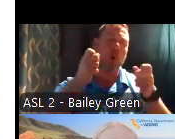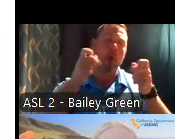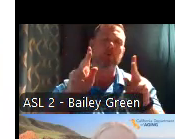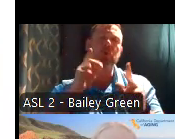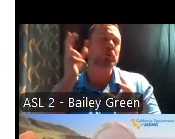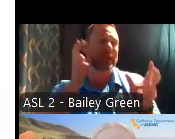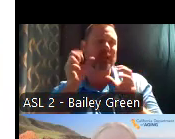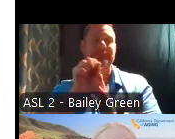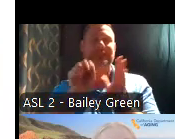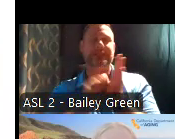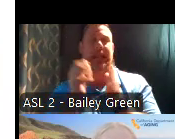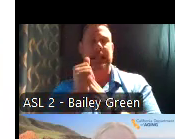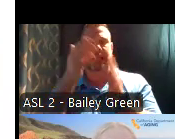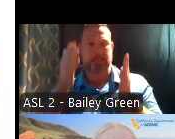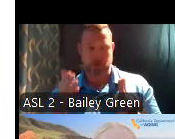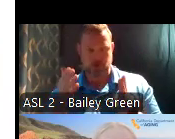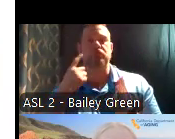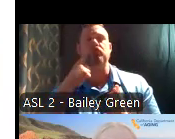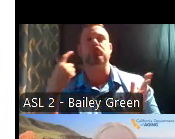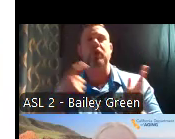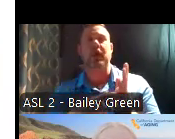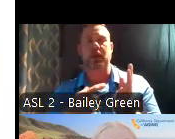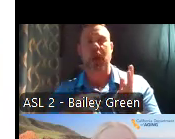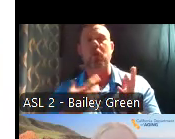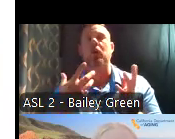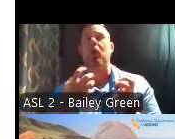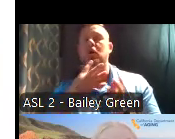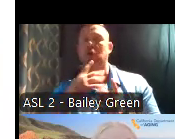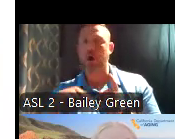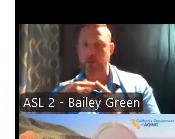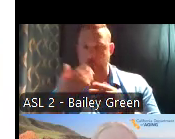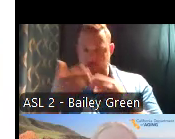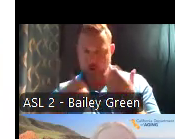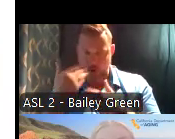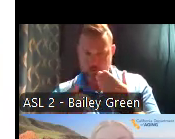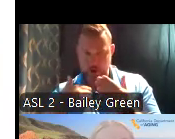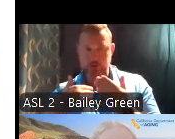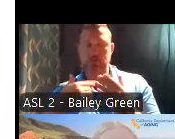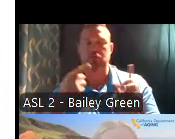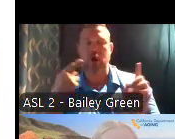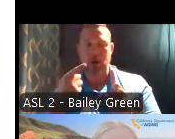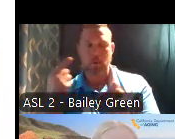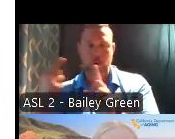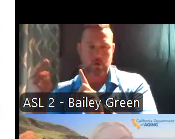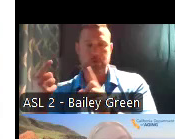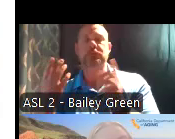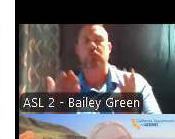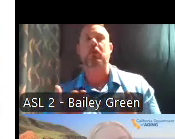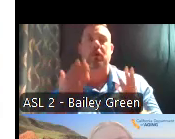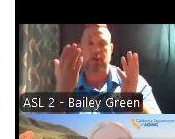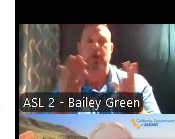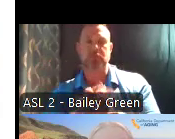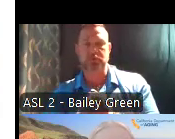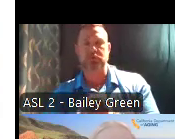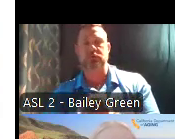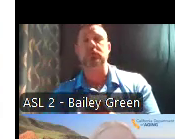state leaders, again, recognizing that we want to talk about the progress, priorities, and recommendations. And we're looking